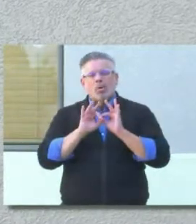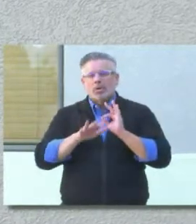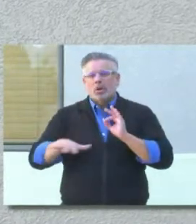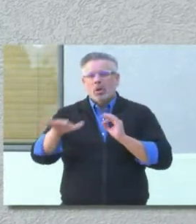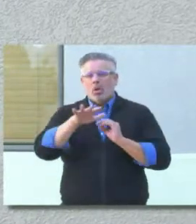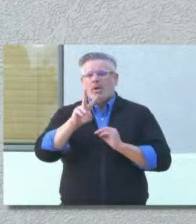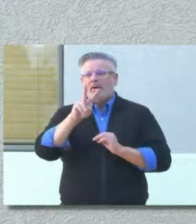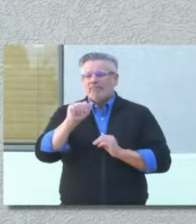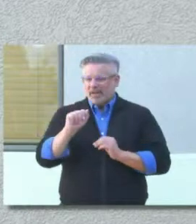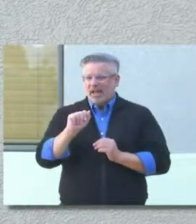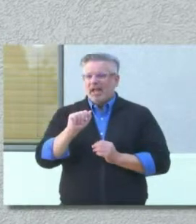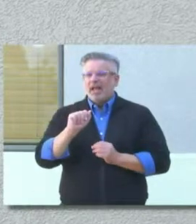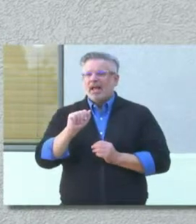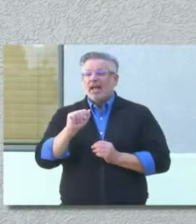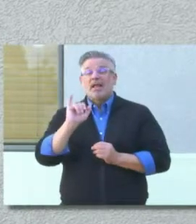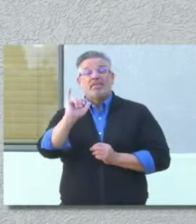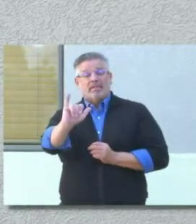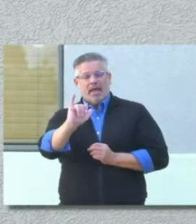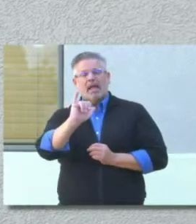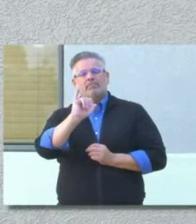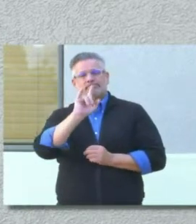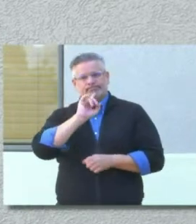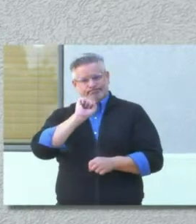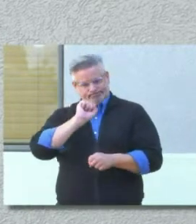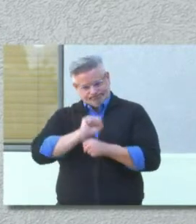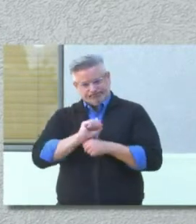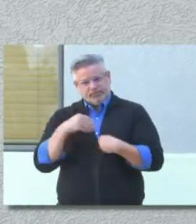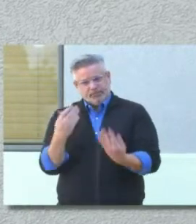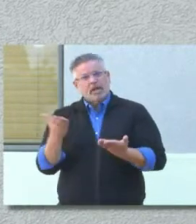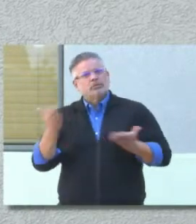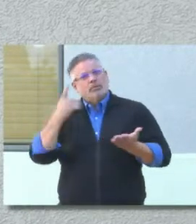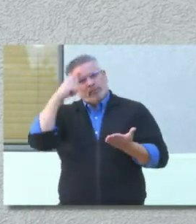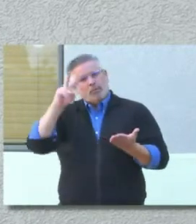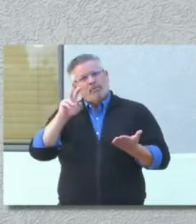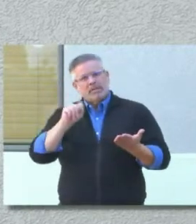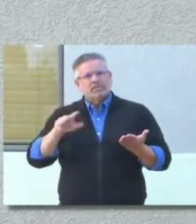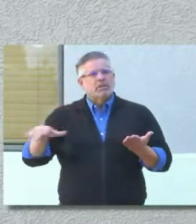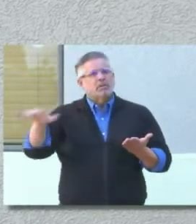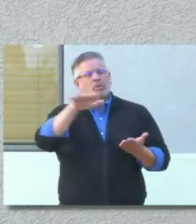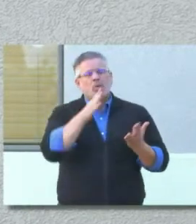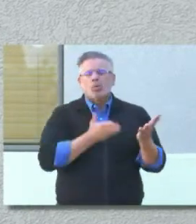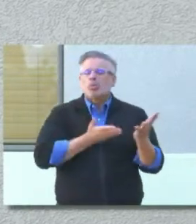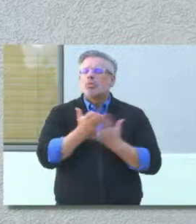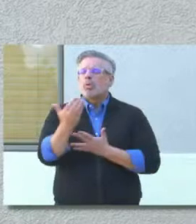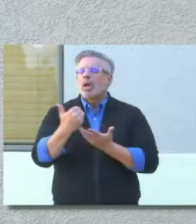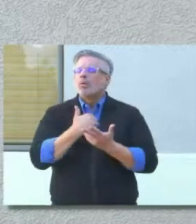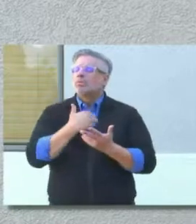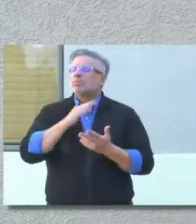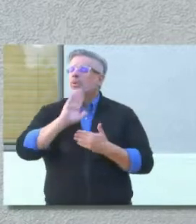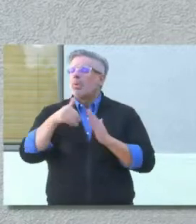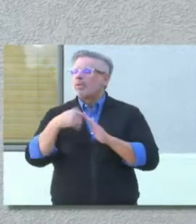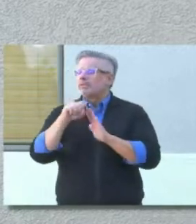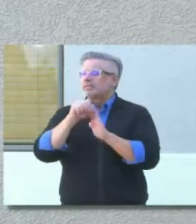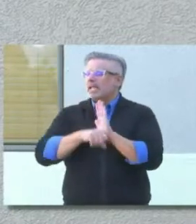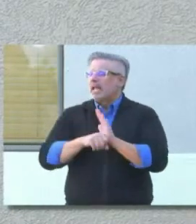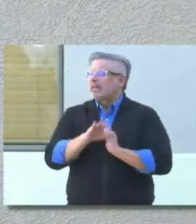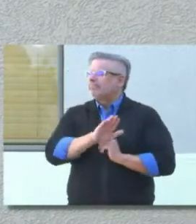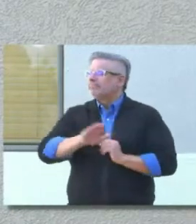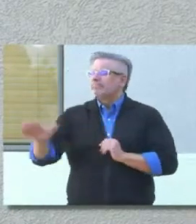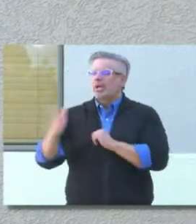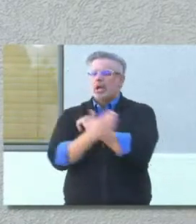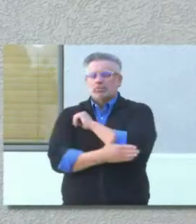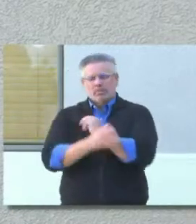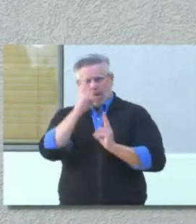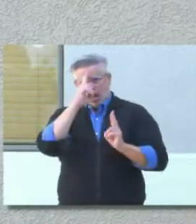local VA that is delivering for veterans, not throughout this region, but also throughout the state of California and all across the country. And so